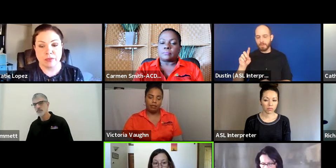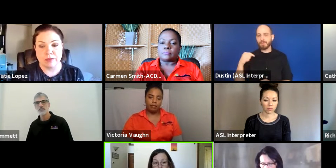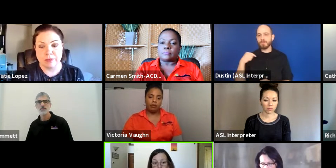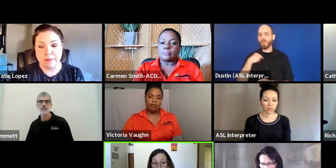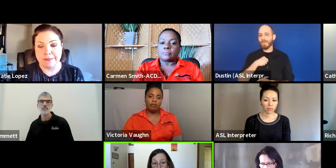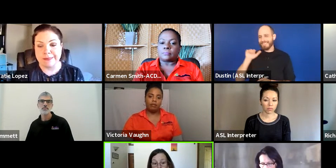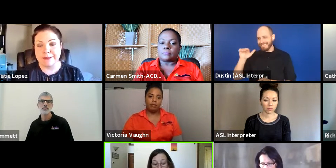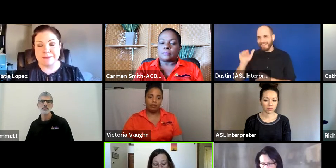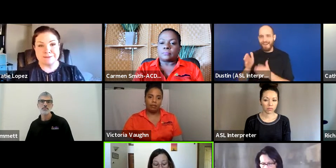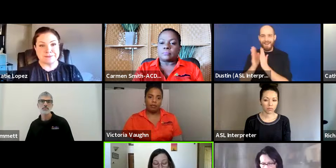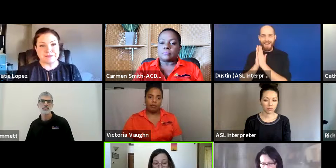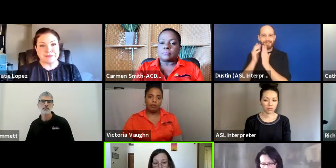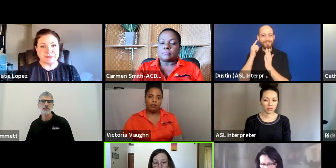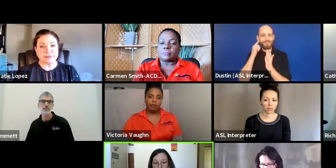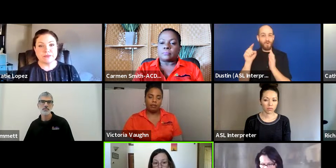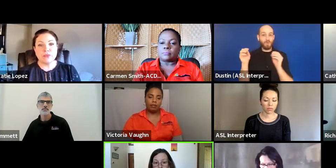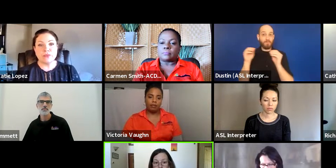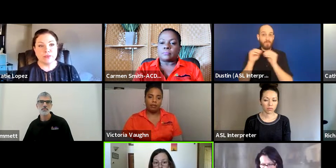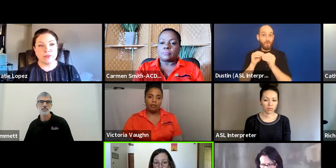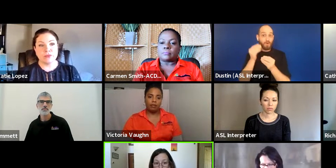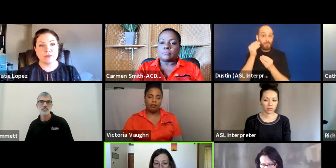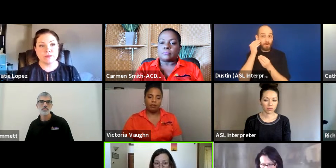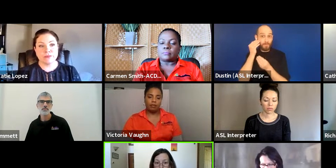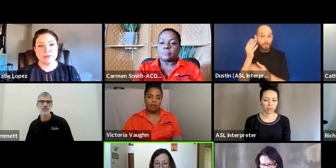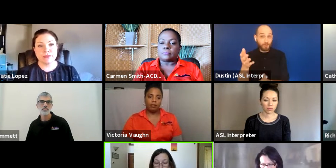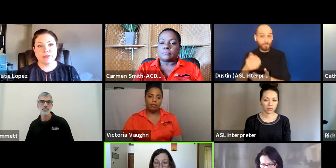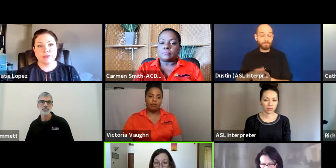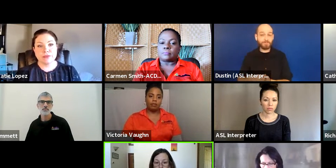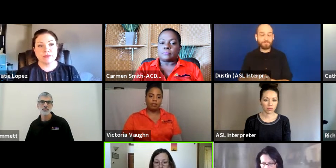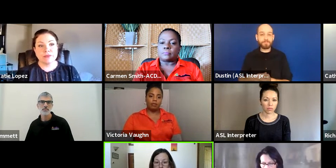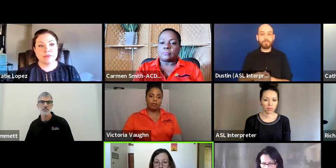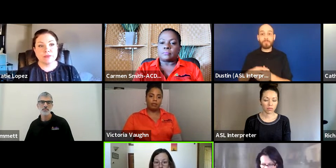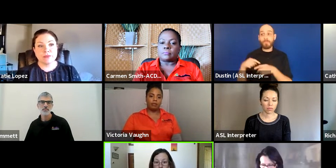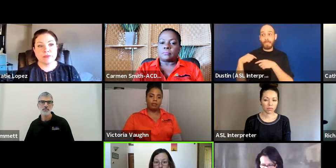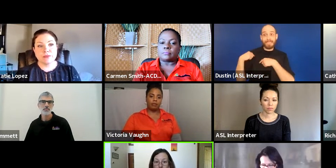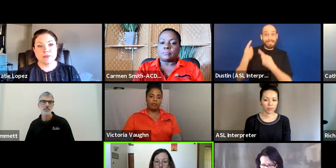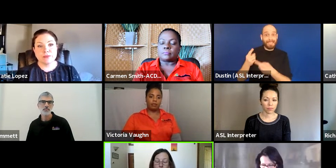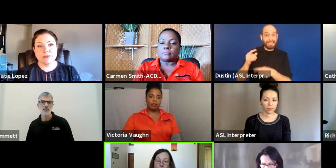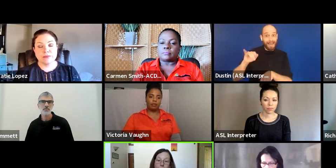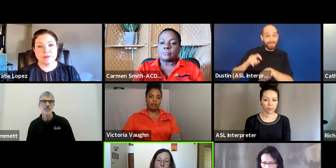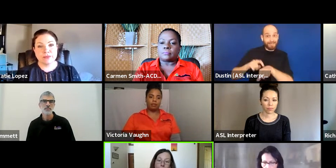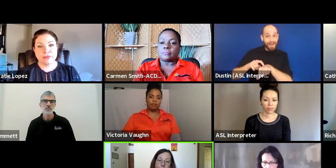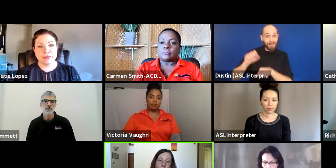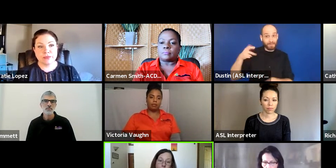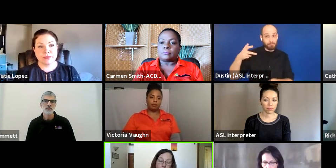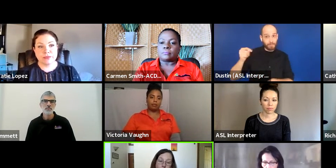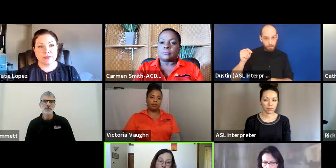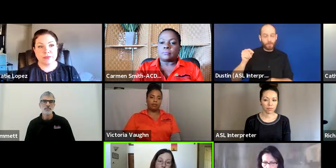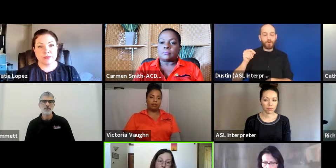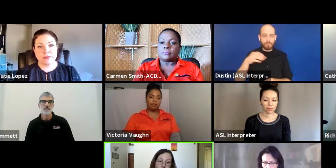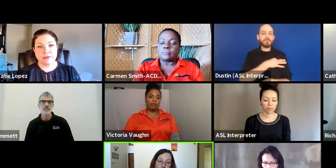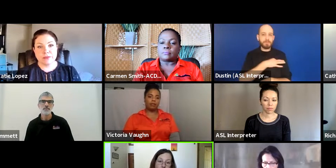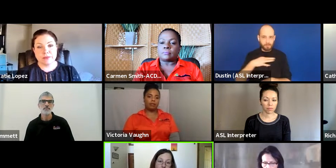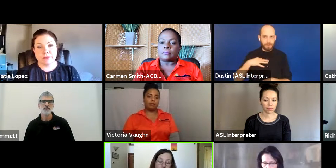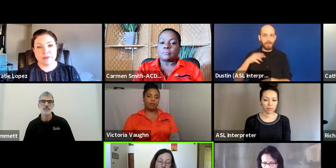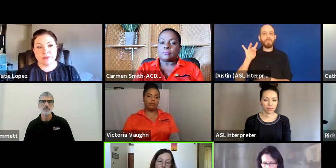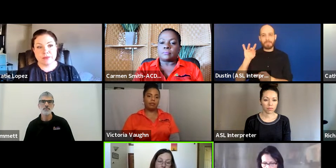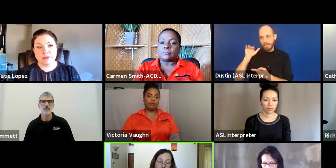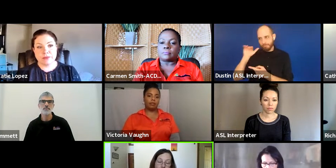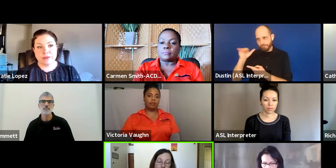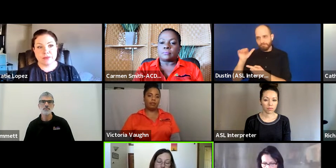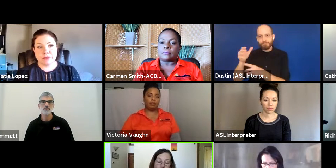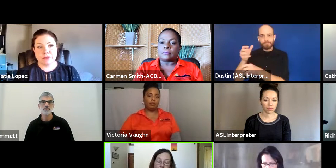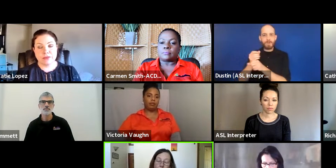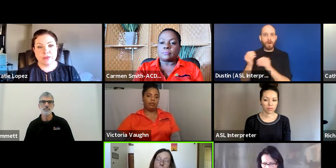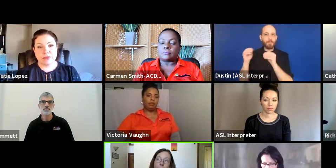information. And since that time, we have received more information from staff. And when we reviewed the meeting,